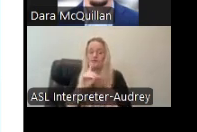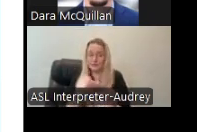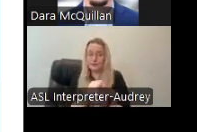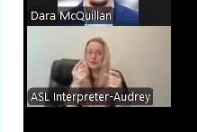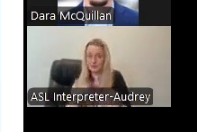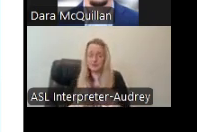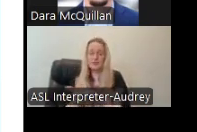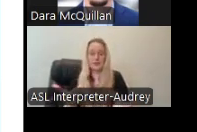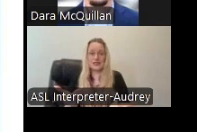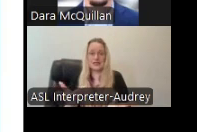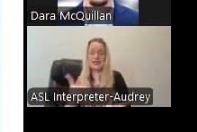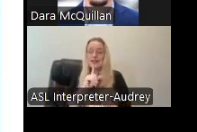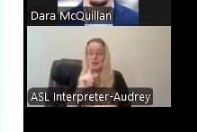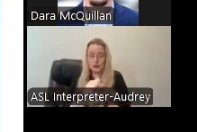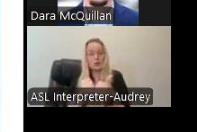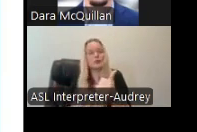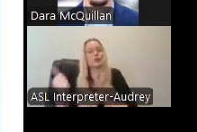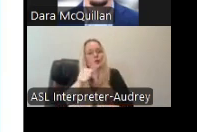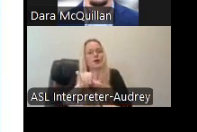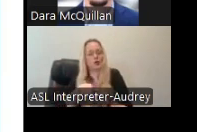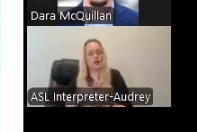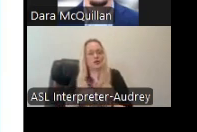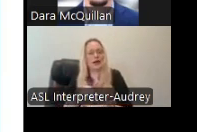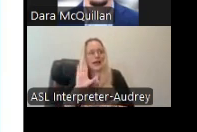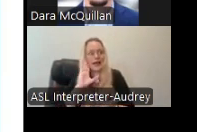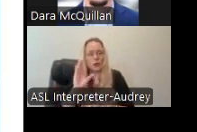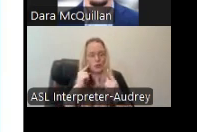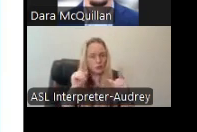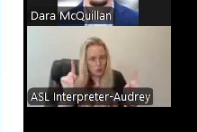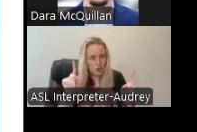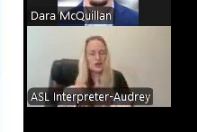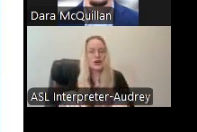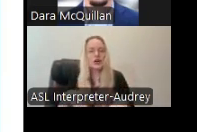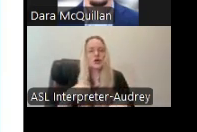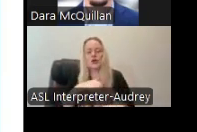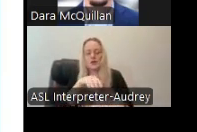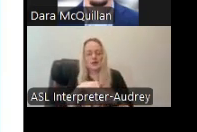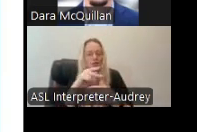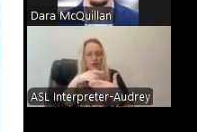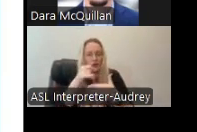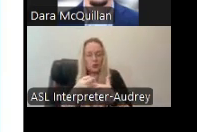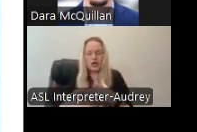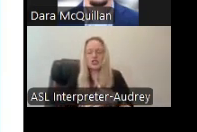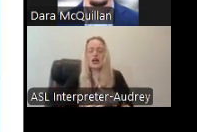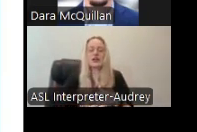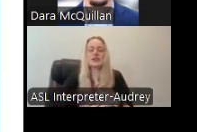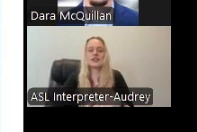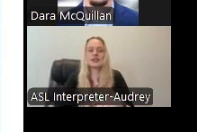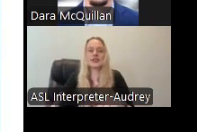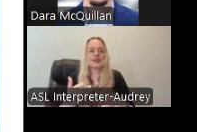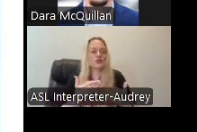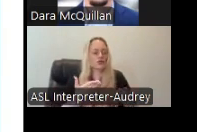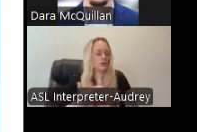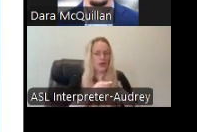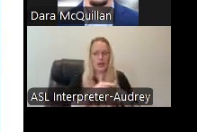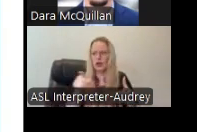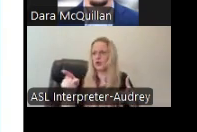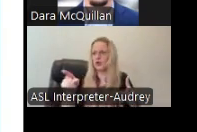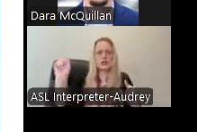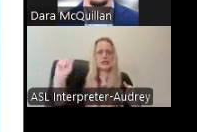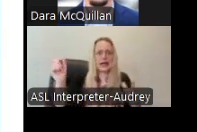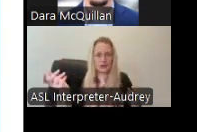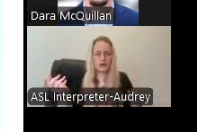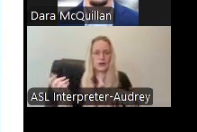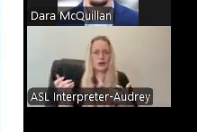something that will work. We've been a part of projects from here to Seattle,